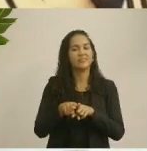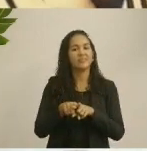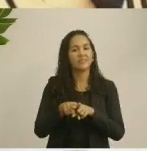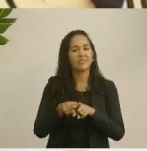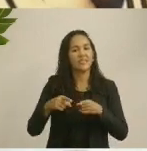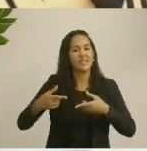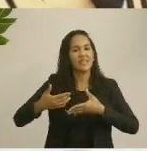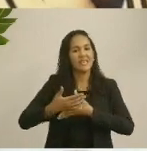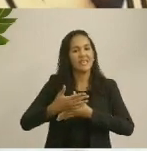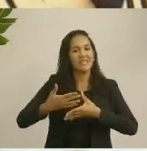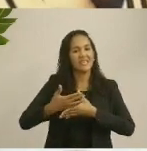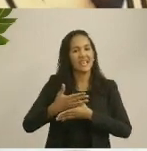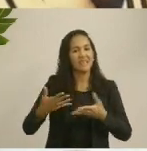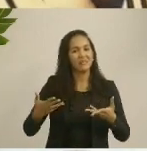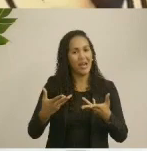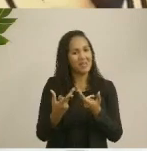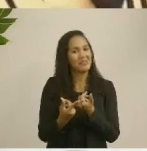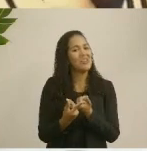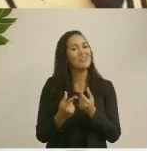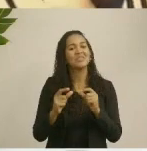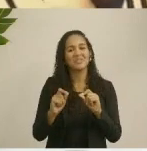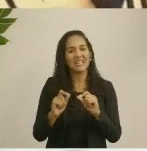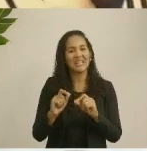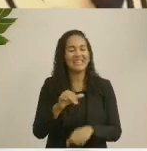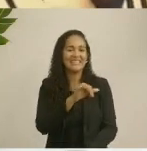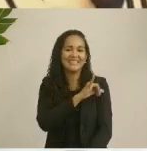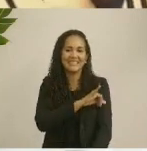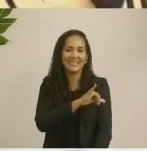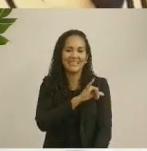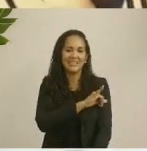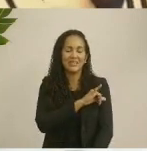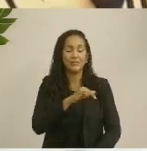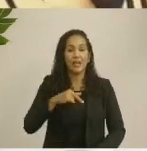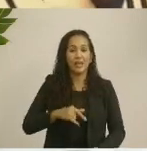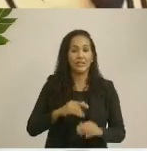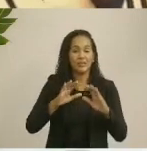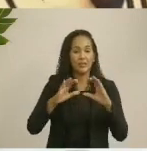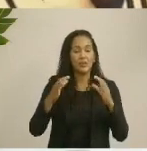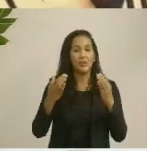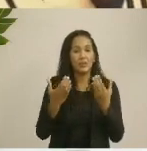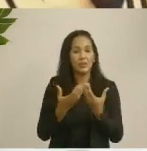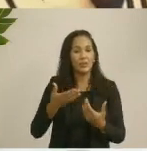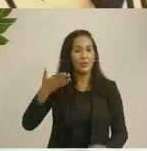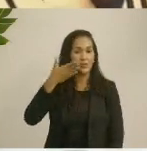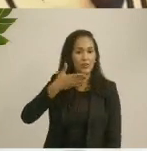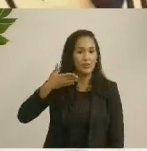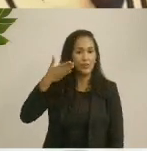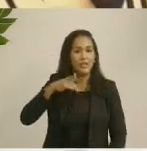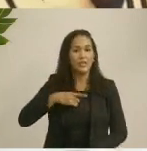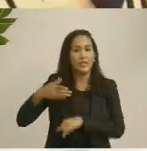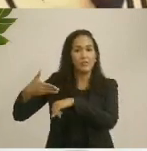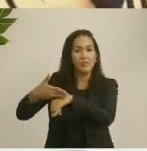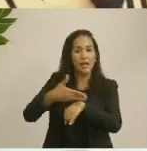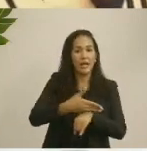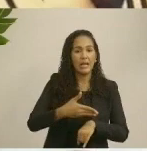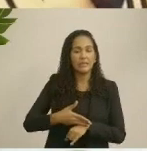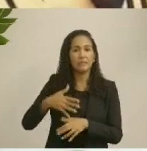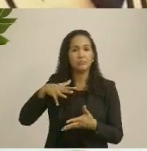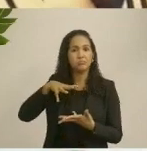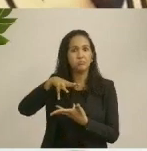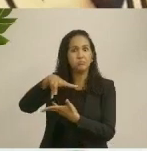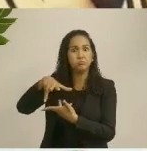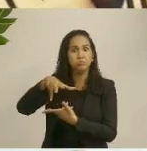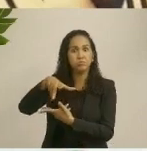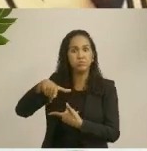Rio. And this conference, which will have participants from all over the world, is on health and